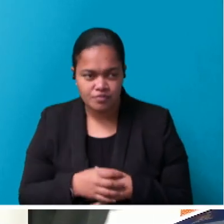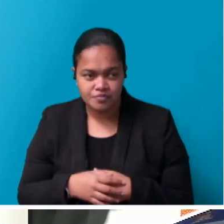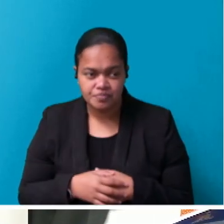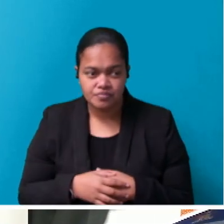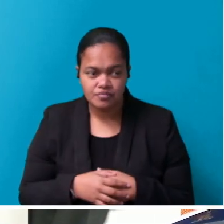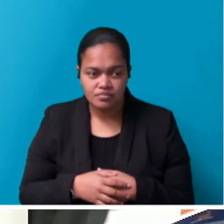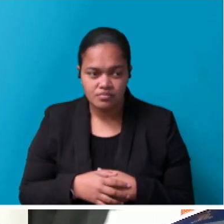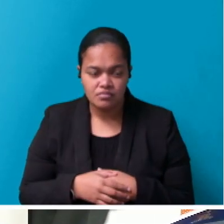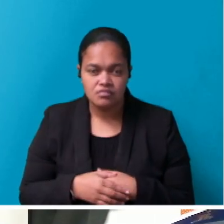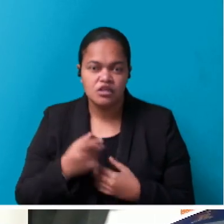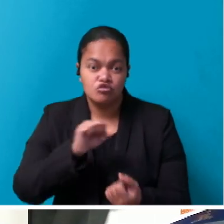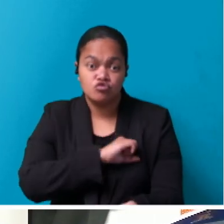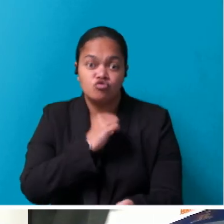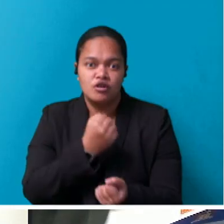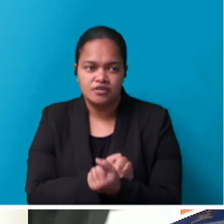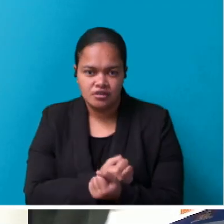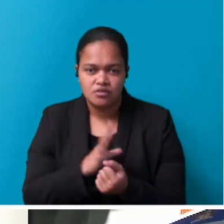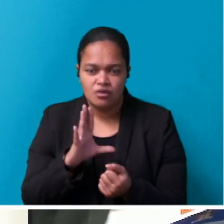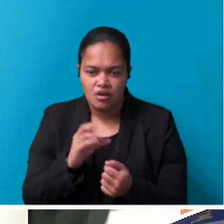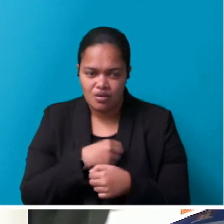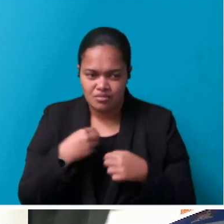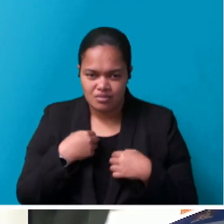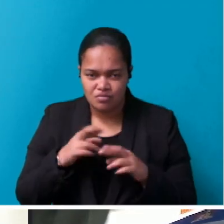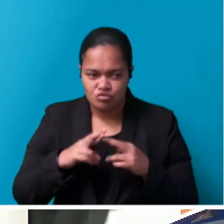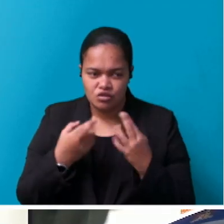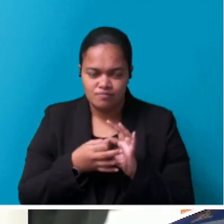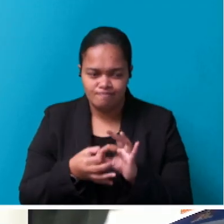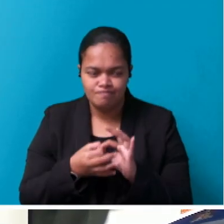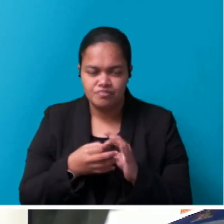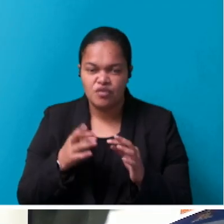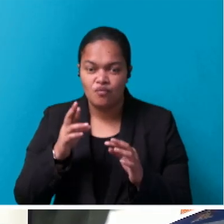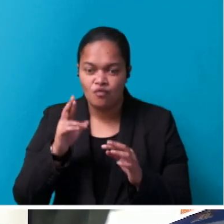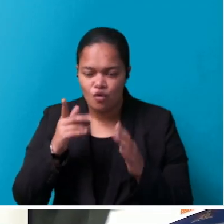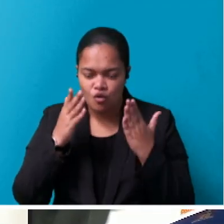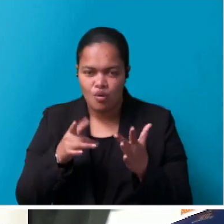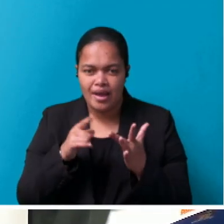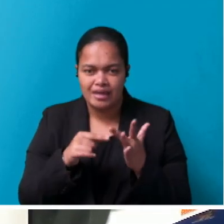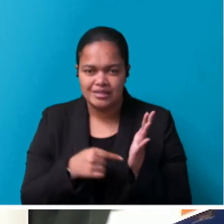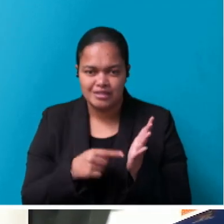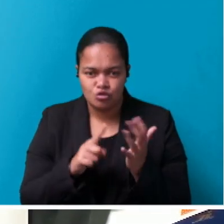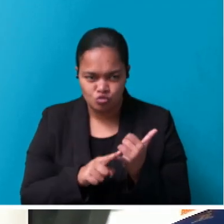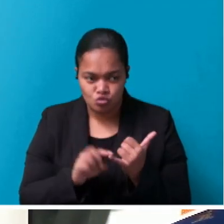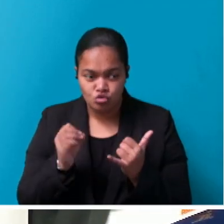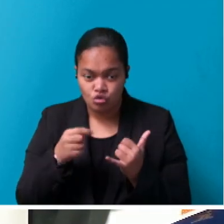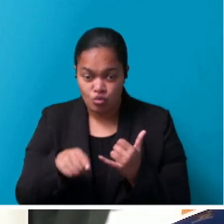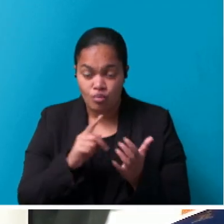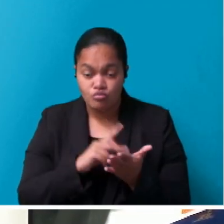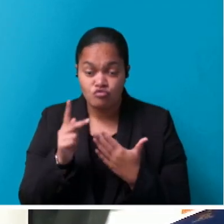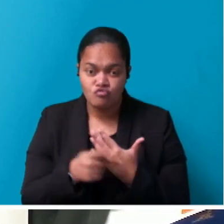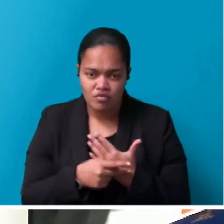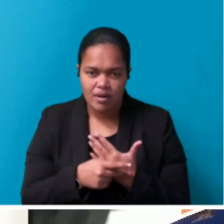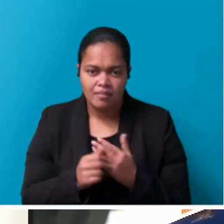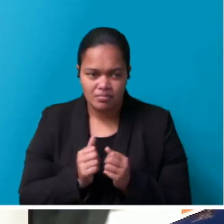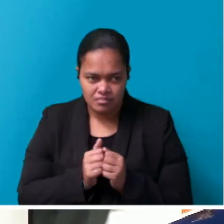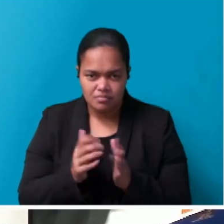underscoring the strength of our relationship with ITU. Honorable Speaker, this program plans to roll out a